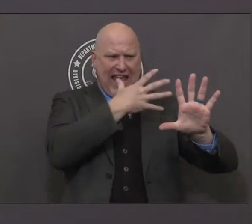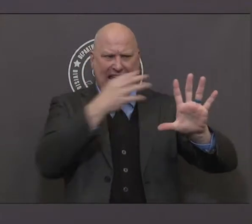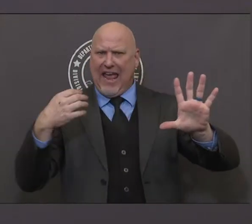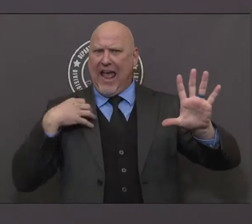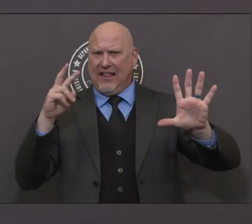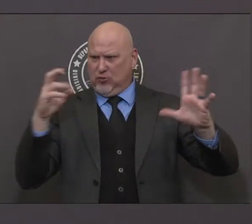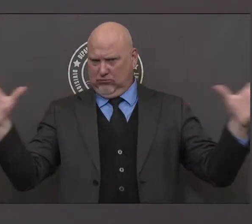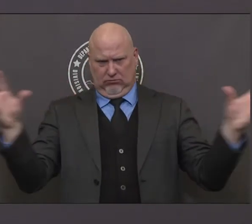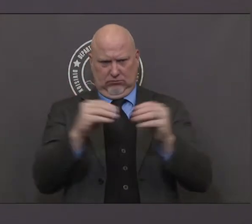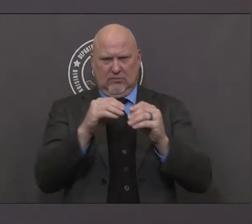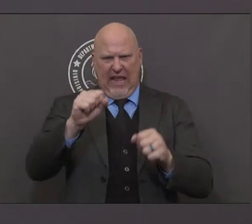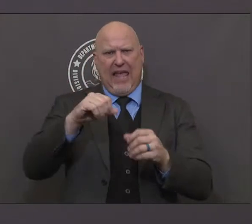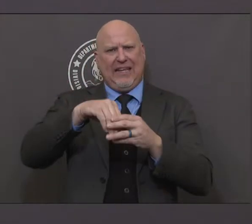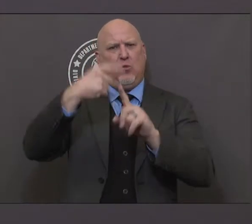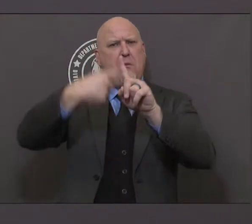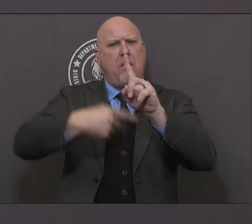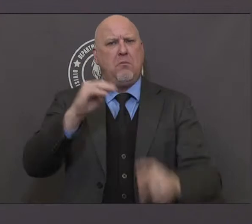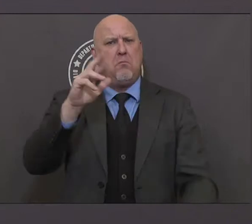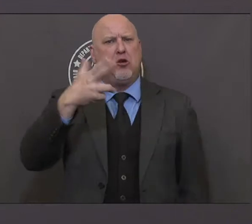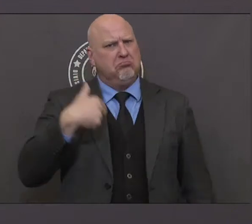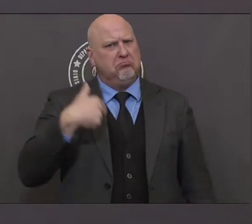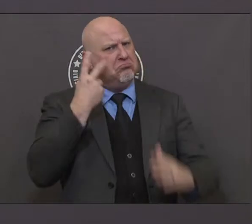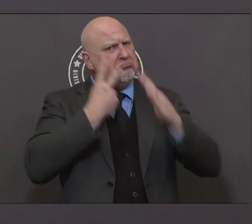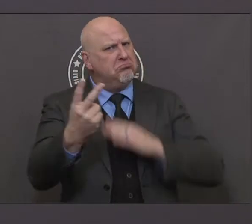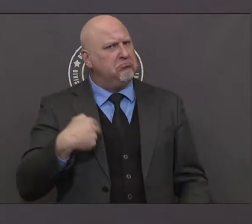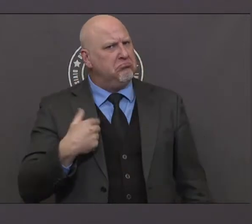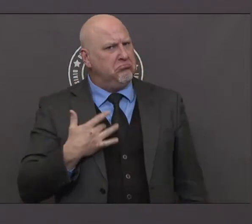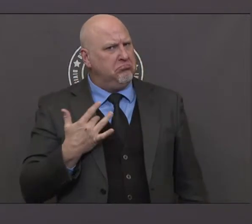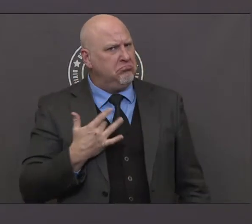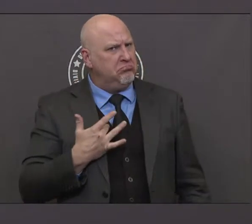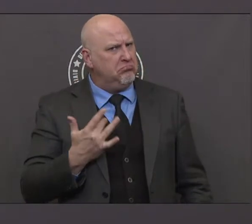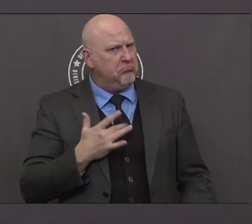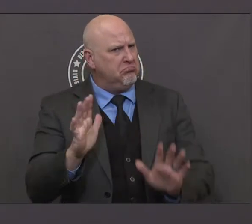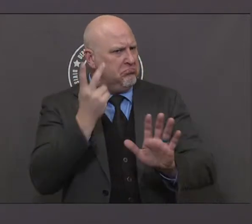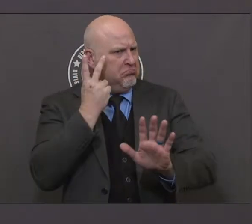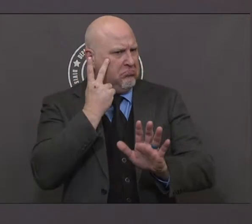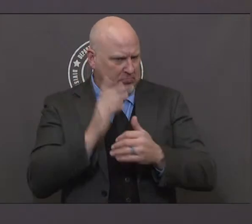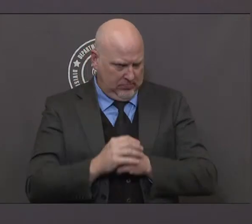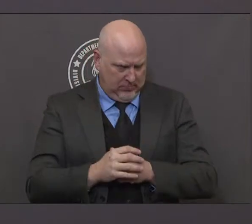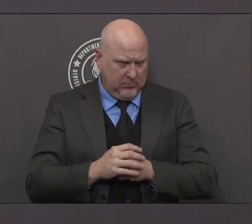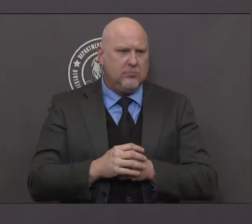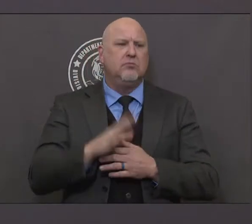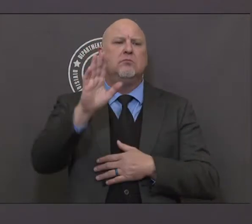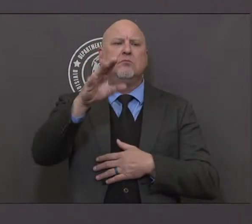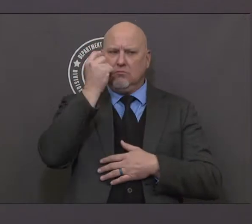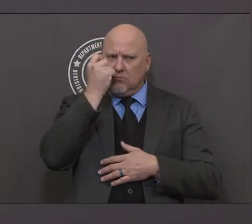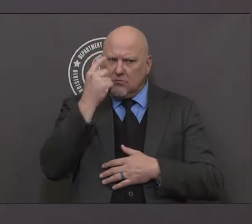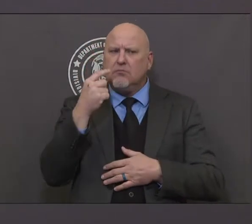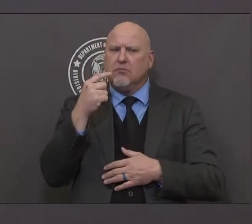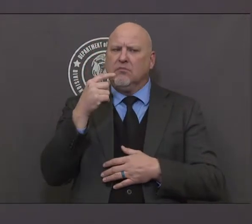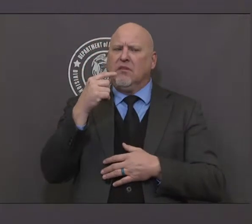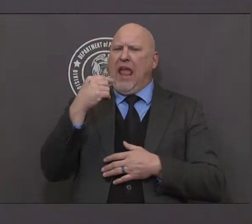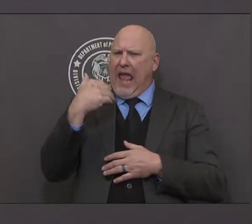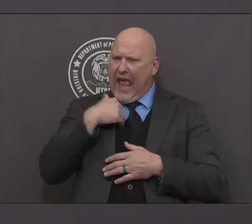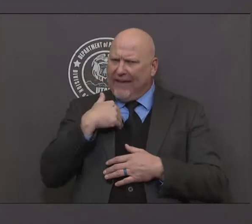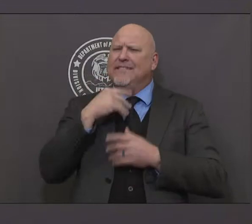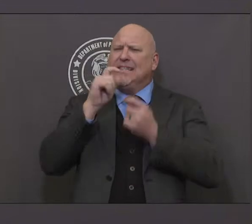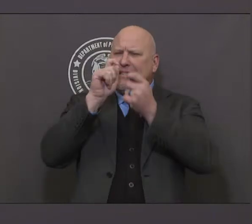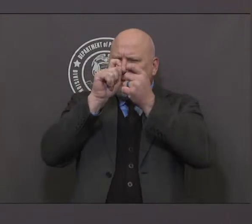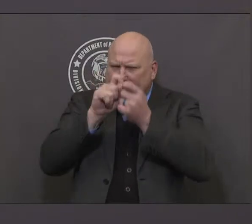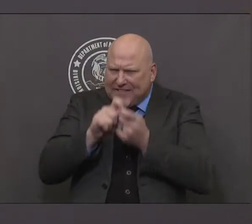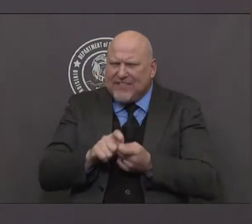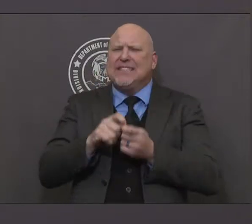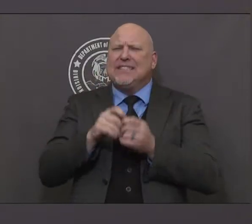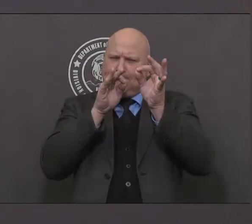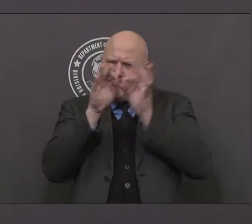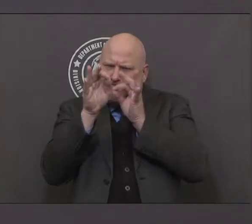broad levels. There will be specifics within each of these. We will send that out. We will, again, try to make it as clear as